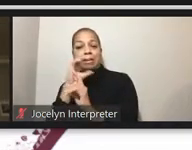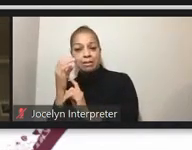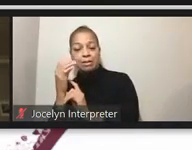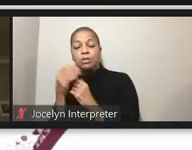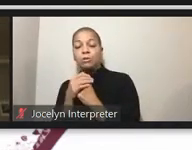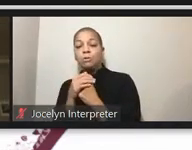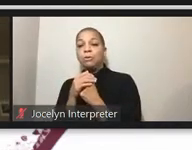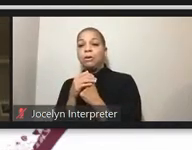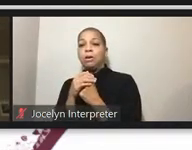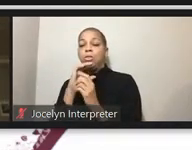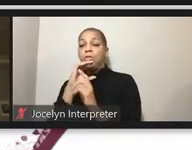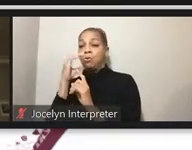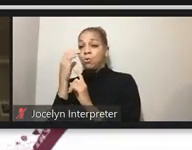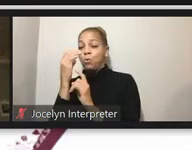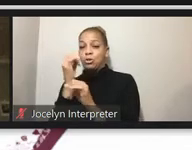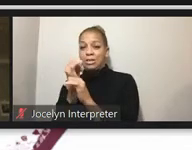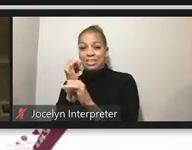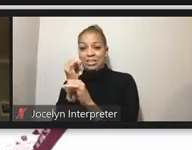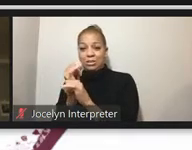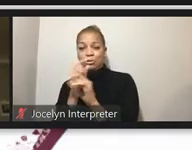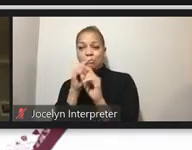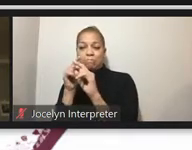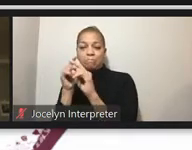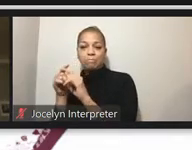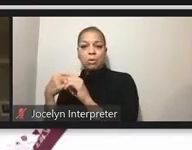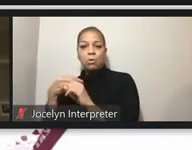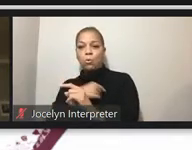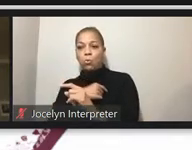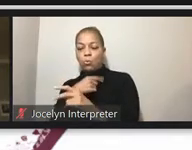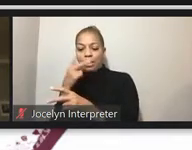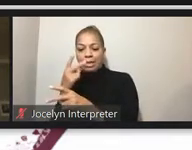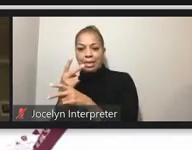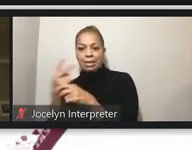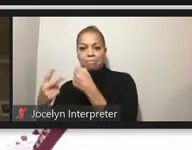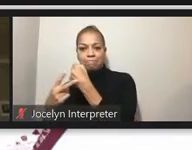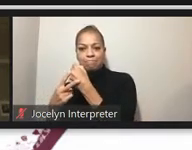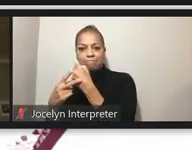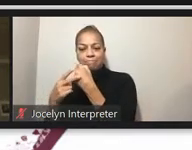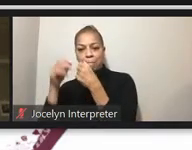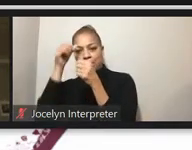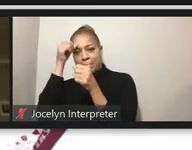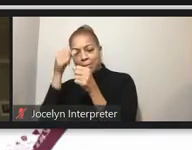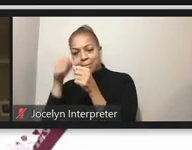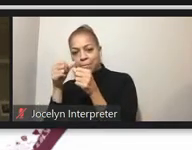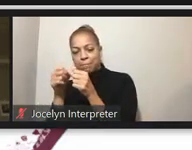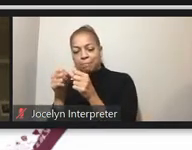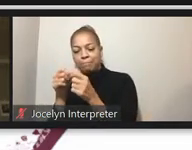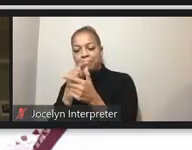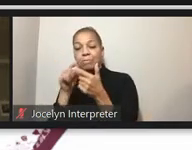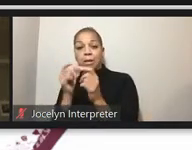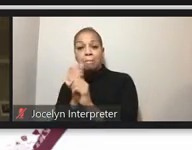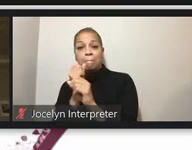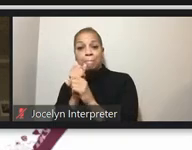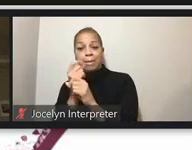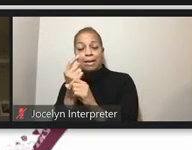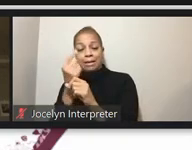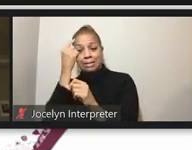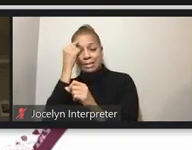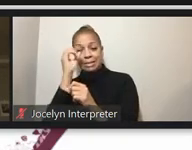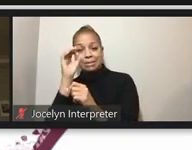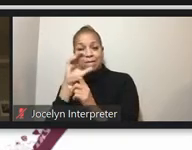institutions are where we archive memory, make sense of cultural trauma,